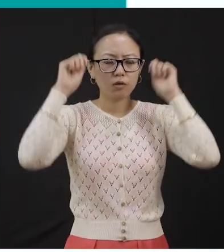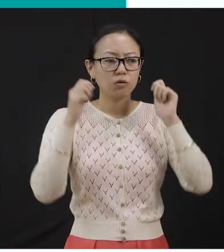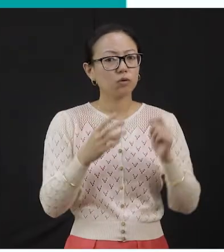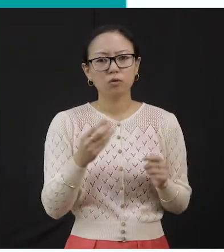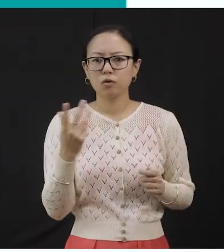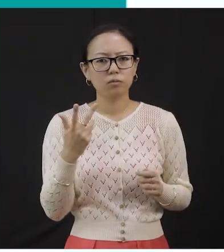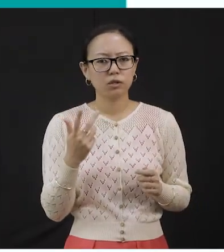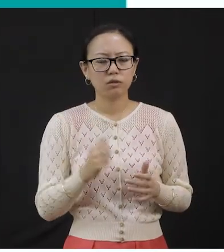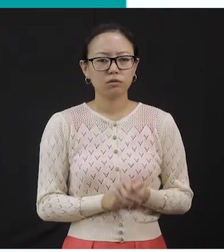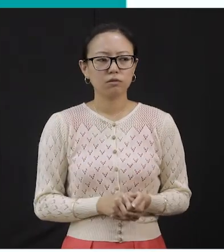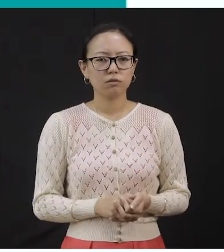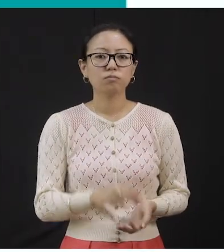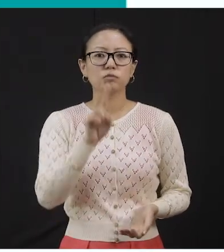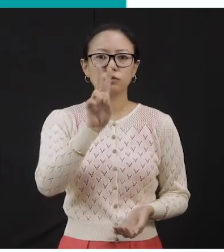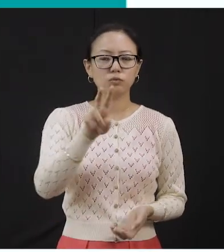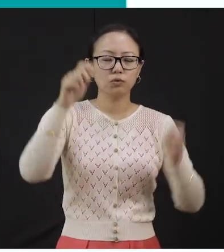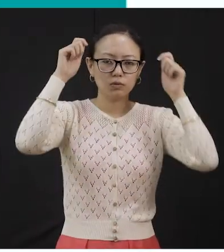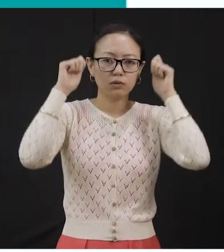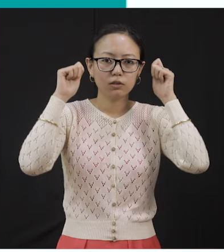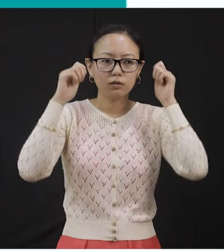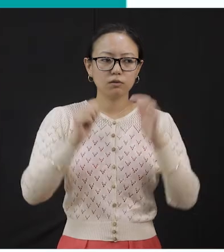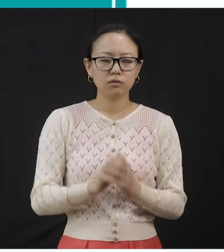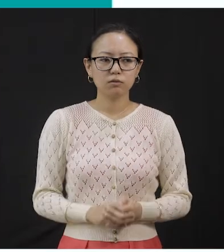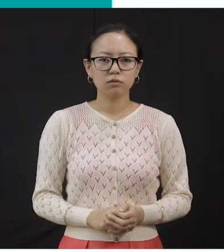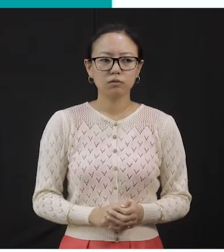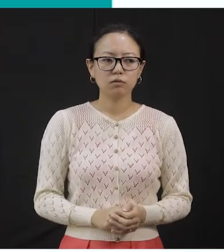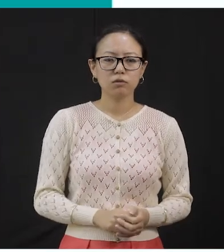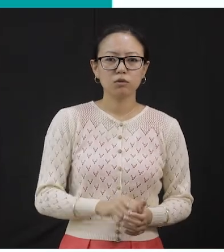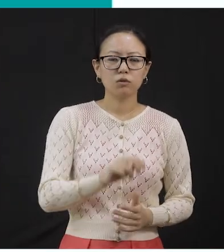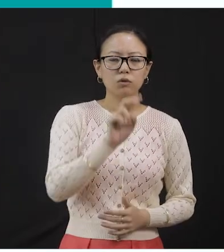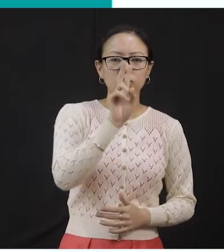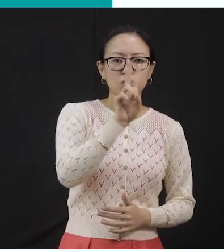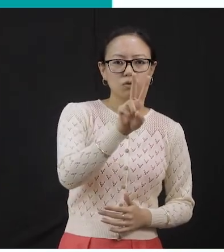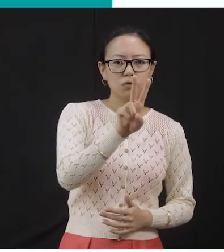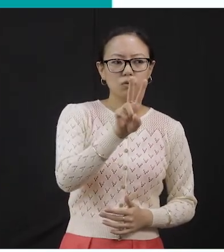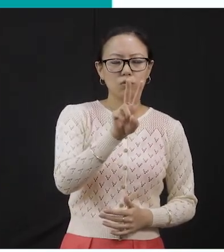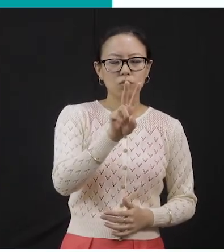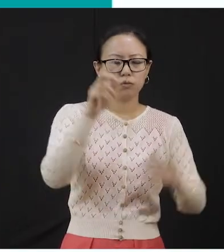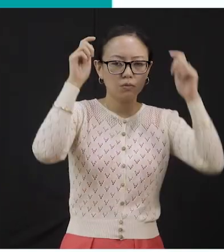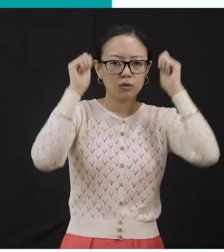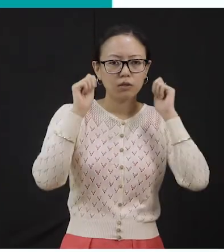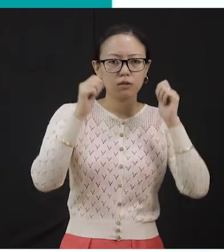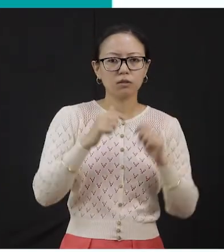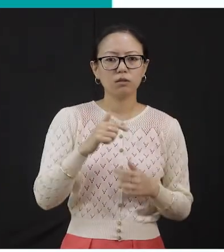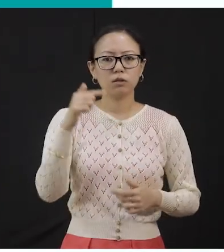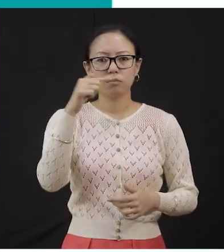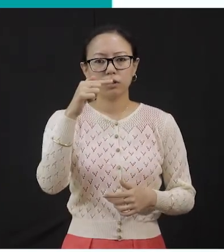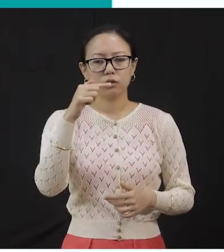Only 2 hats. 1, 2. Then I am going to remove 1 hat from